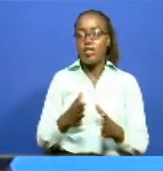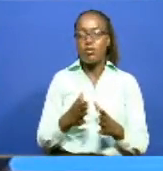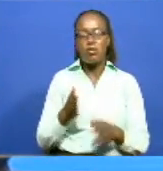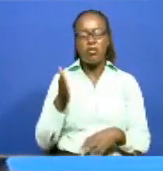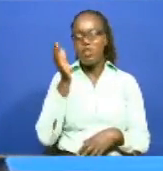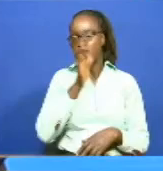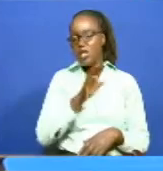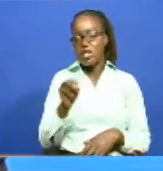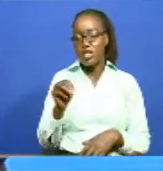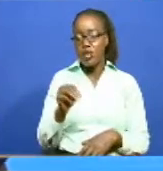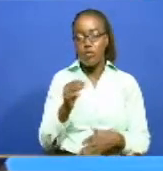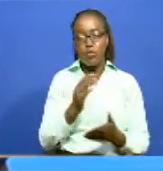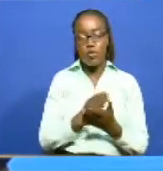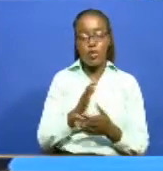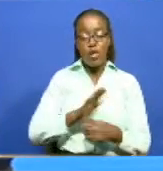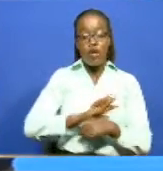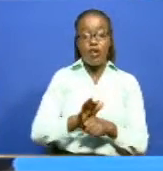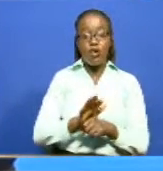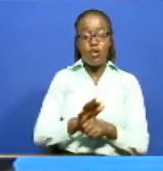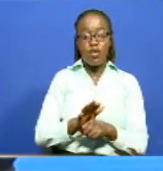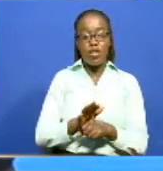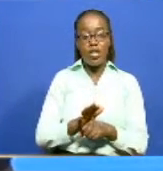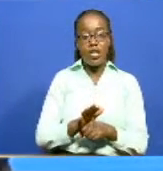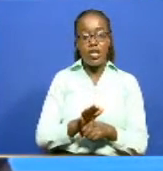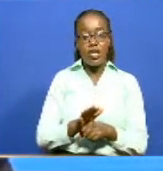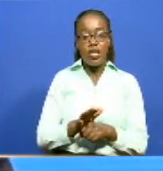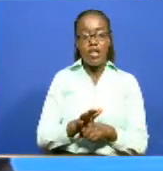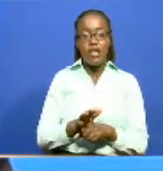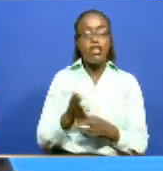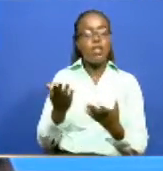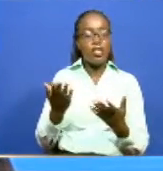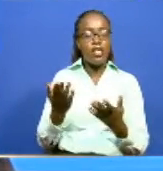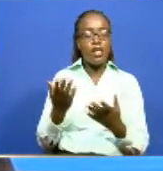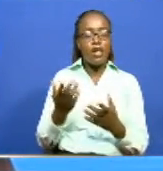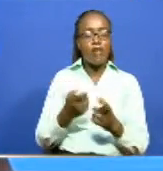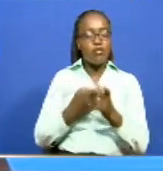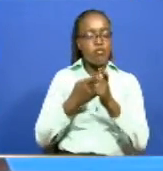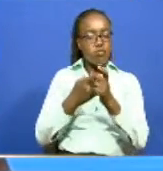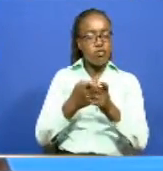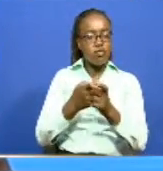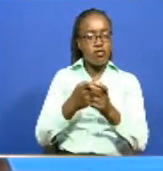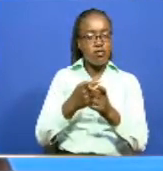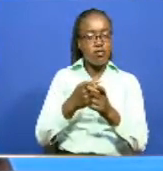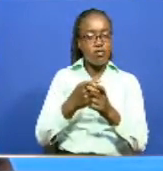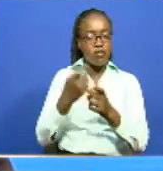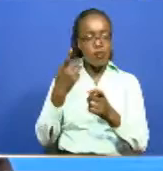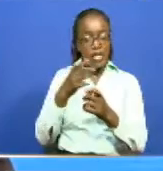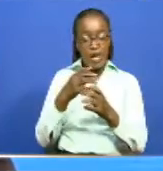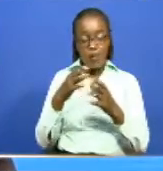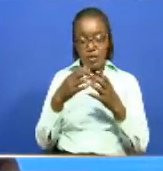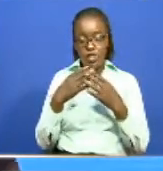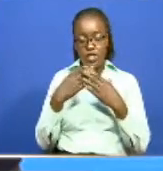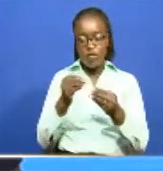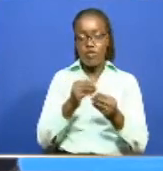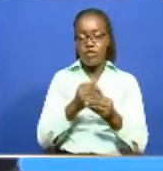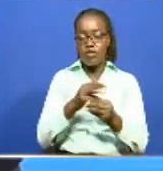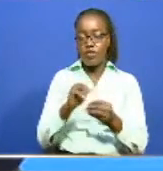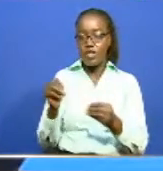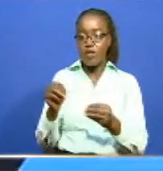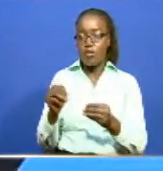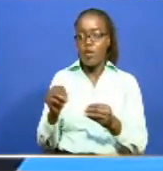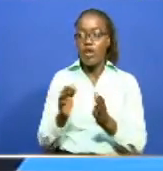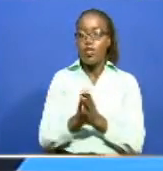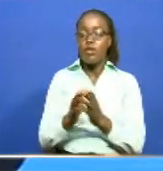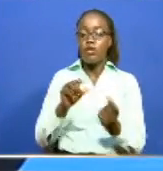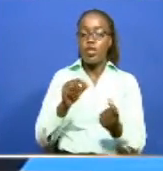them, but really COVID-19, the silver lining has been the appreciation of what it means to be a doctor, to be a nurse, to be a lab technician, and so